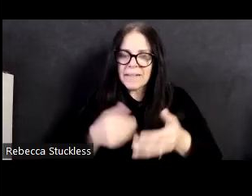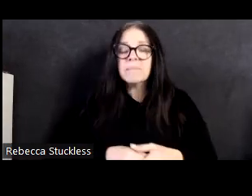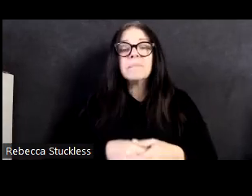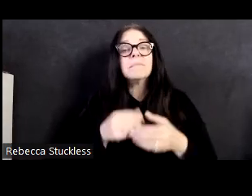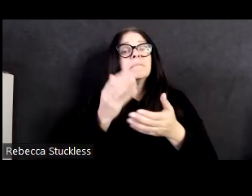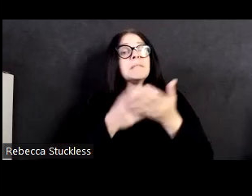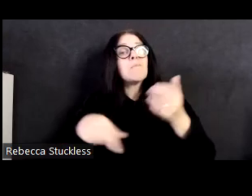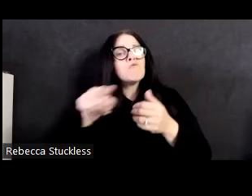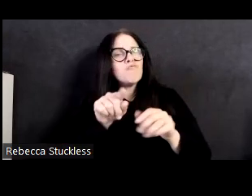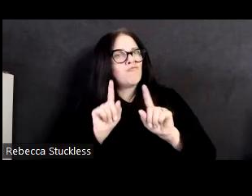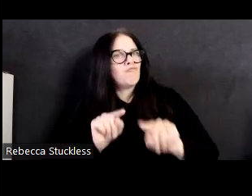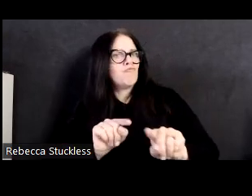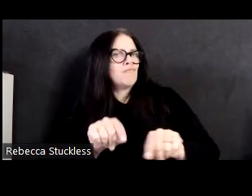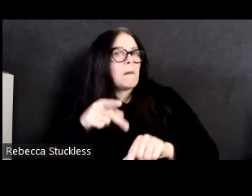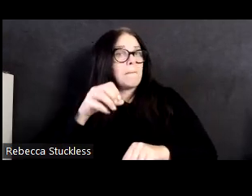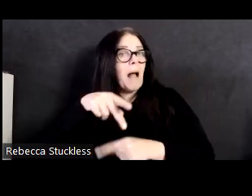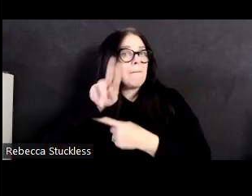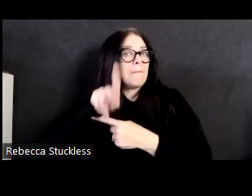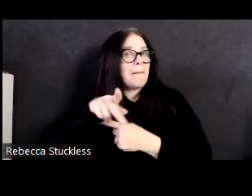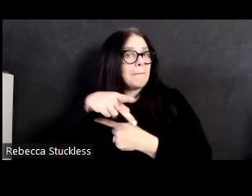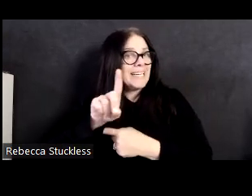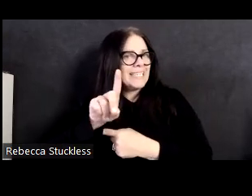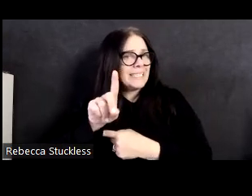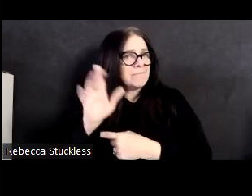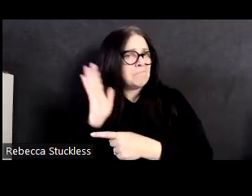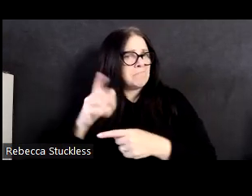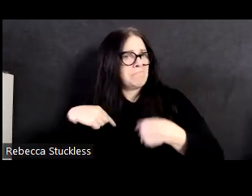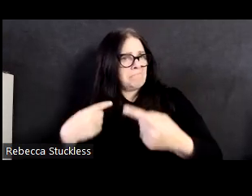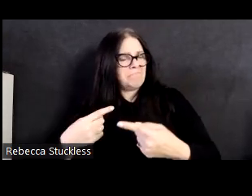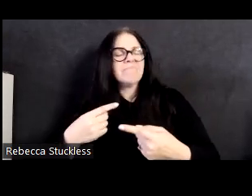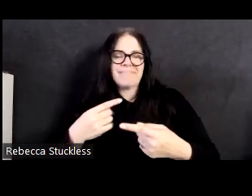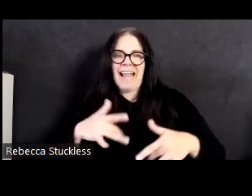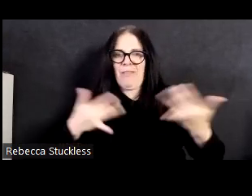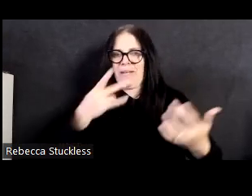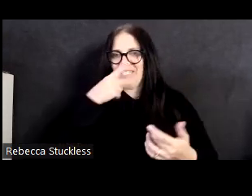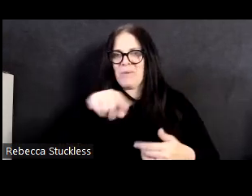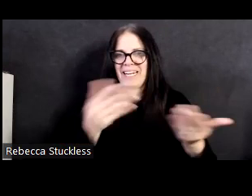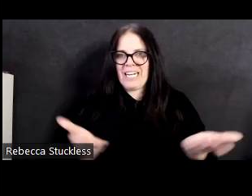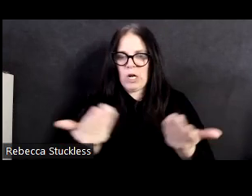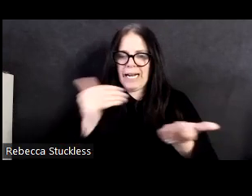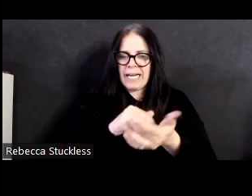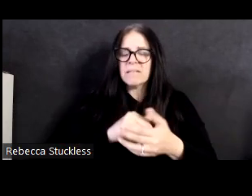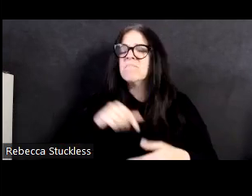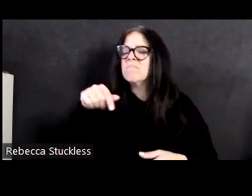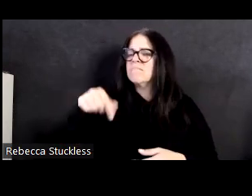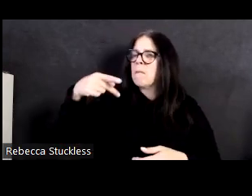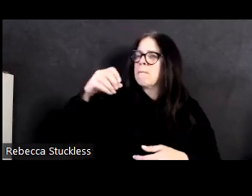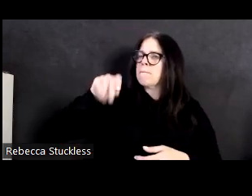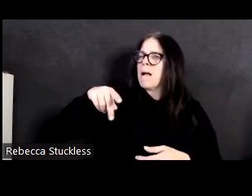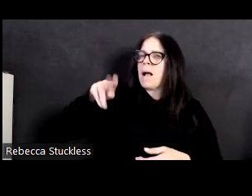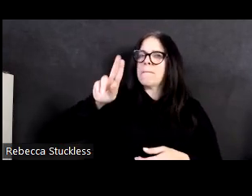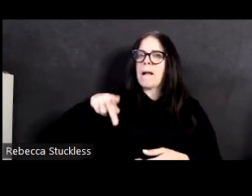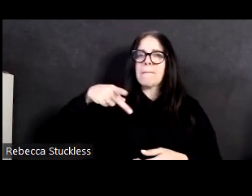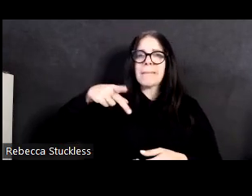Pop-Up PD before, we're thrilled to see you again. Pop-Up PD is a series of free webinars developed by a committee